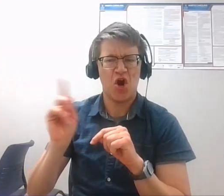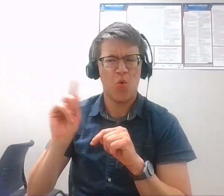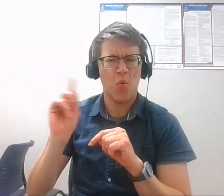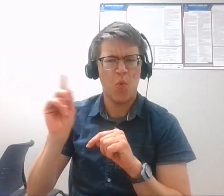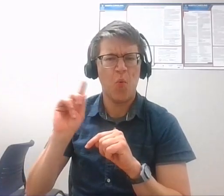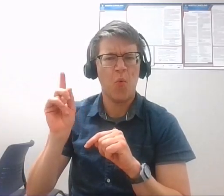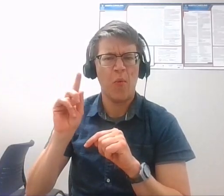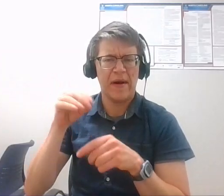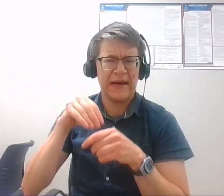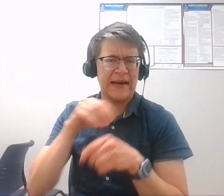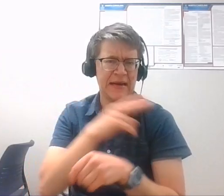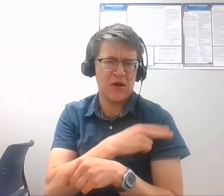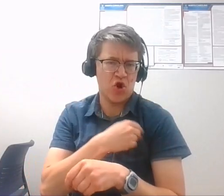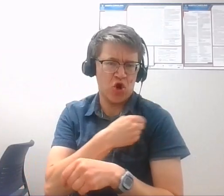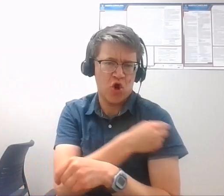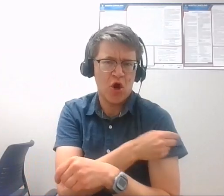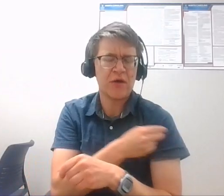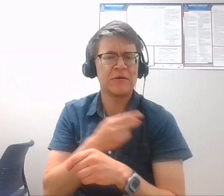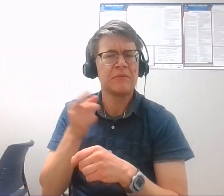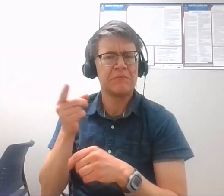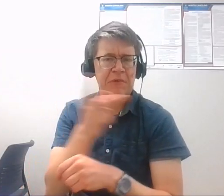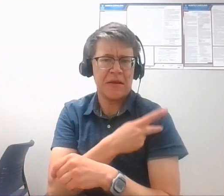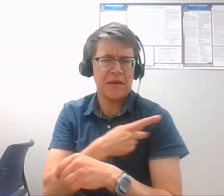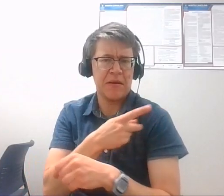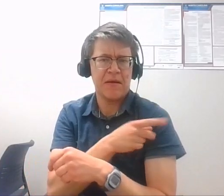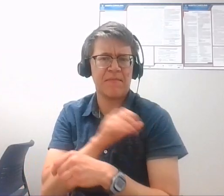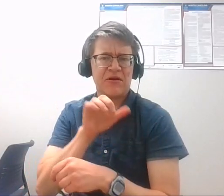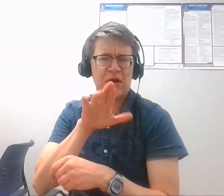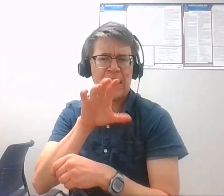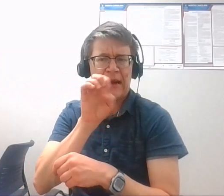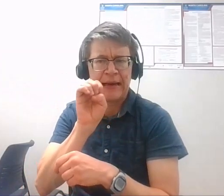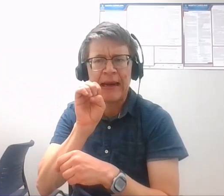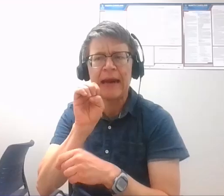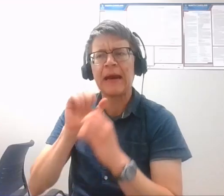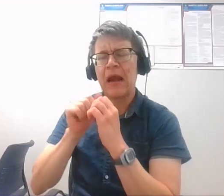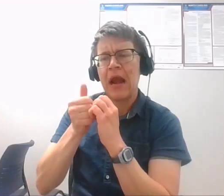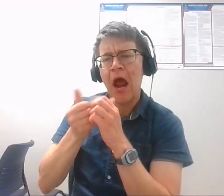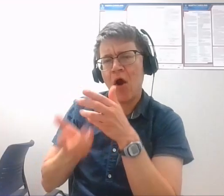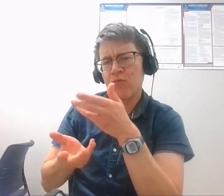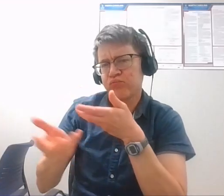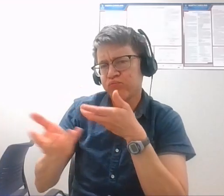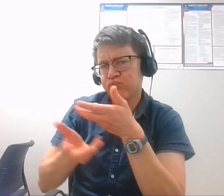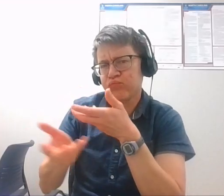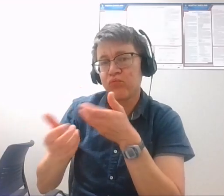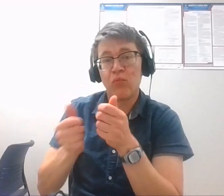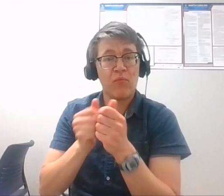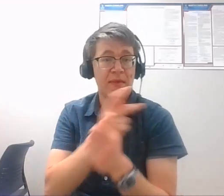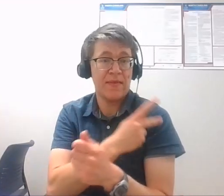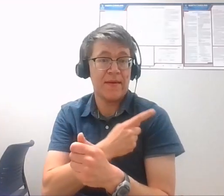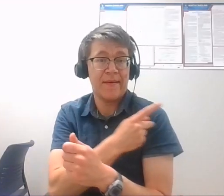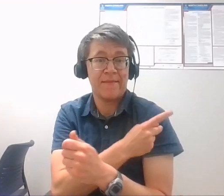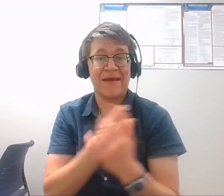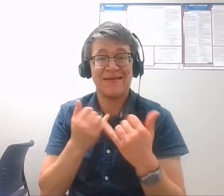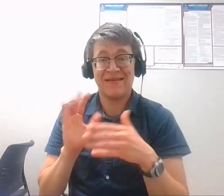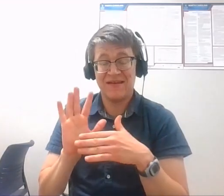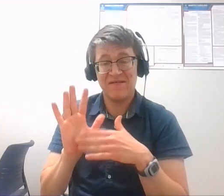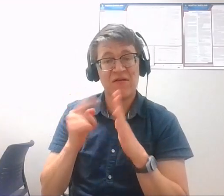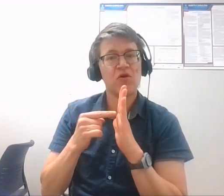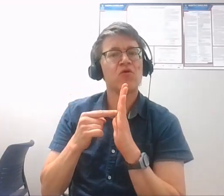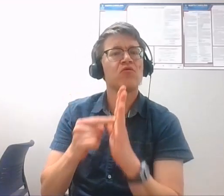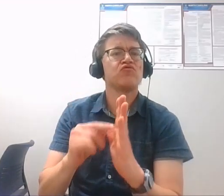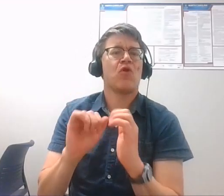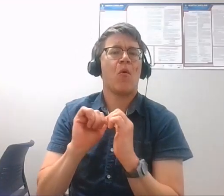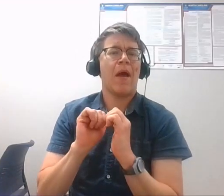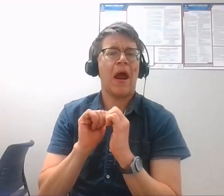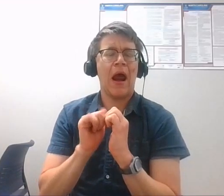fluids during procedures in the patient care area. This video will demonstrate the proper sequence for donning and